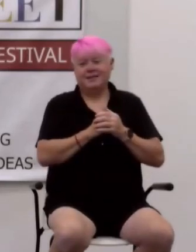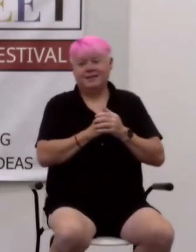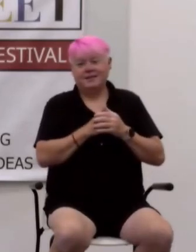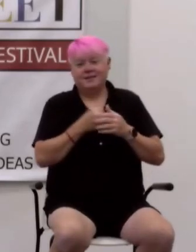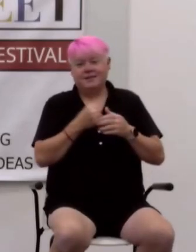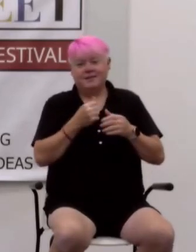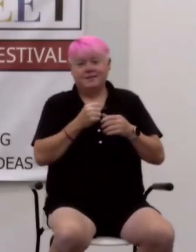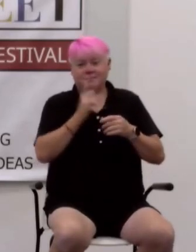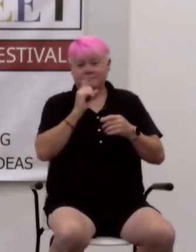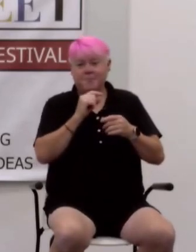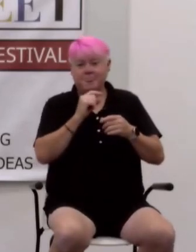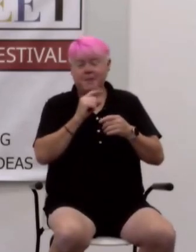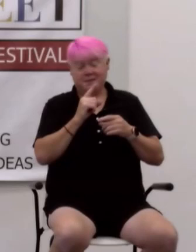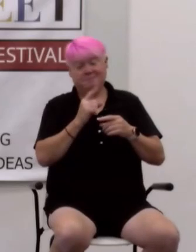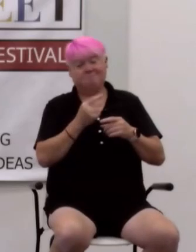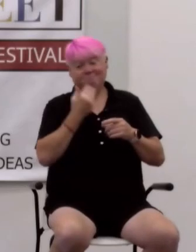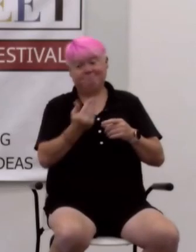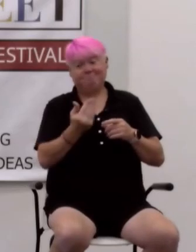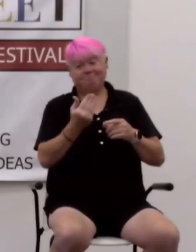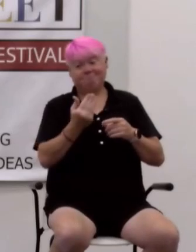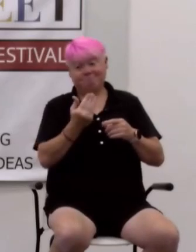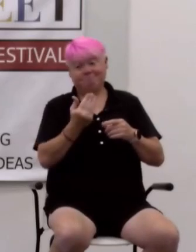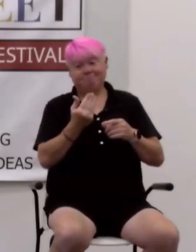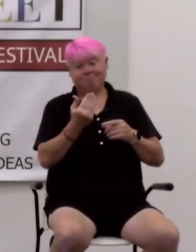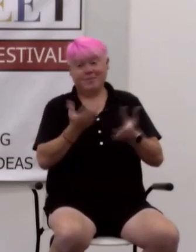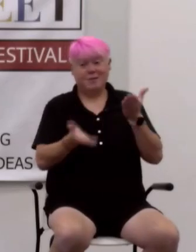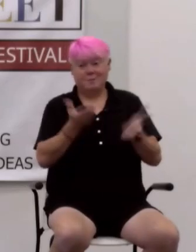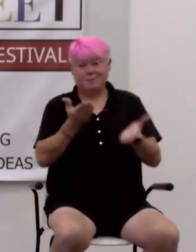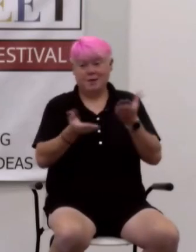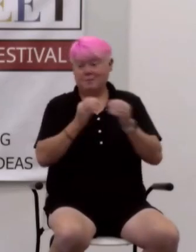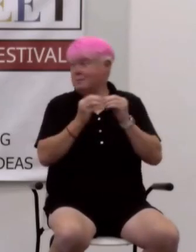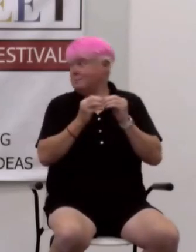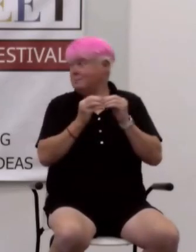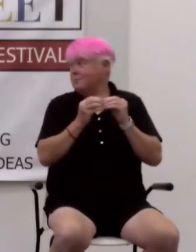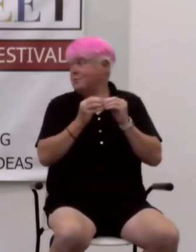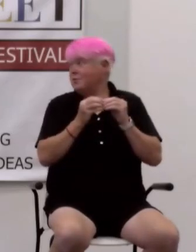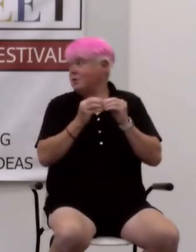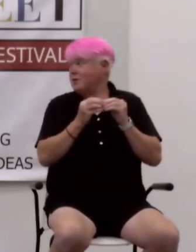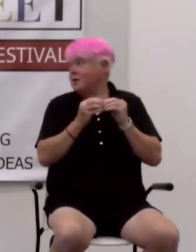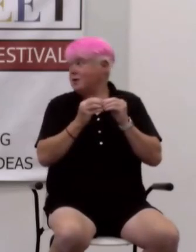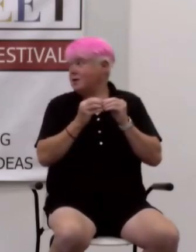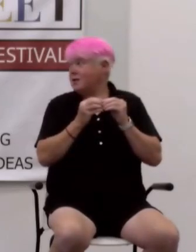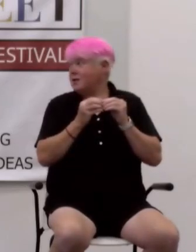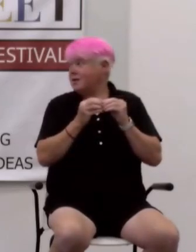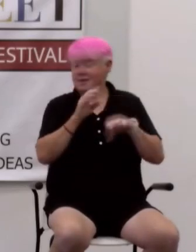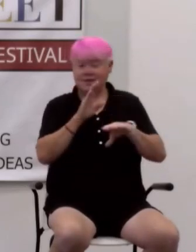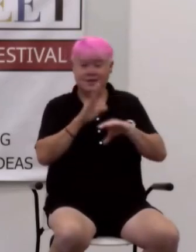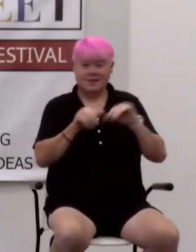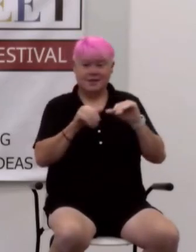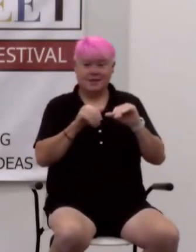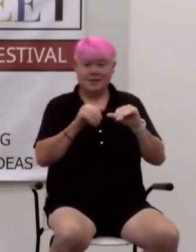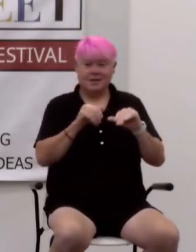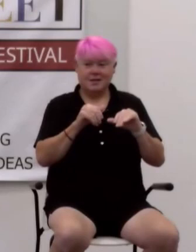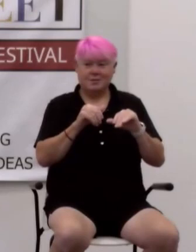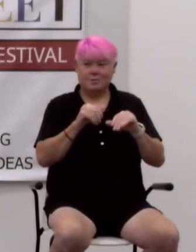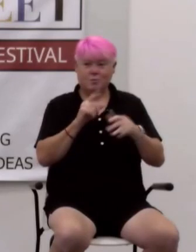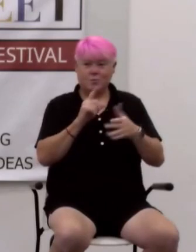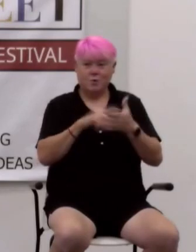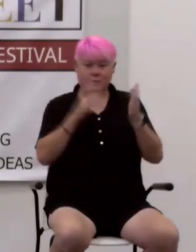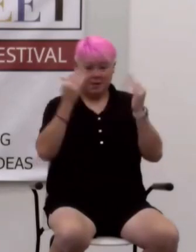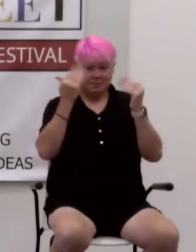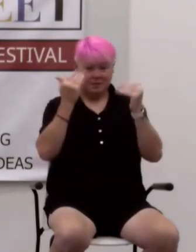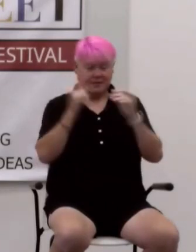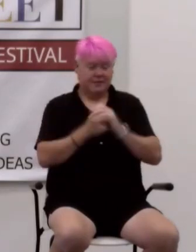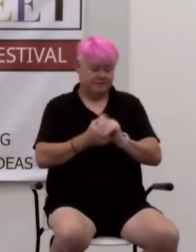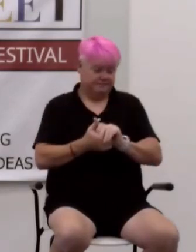miracle. So that's probably more than that's probably more of an answer than you expected, but there you go.